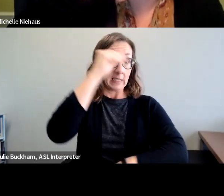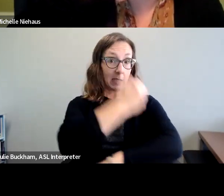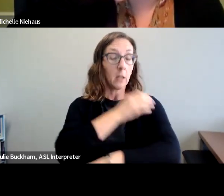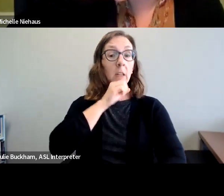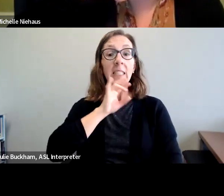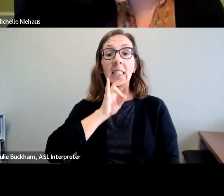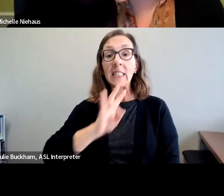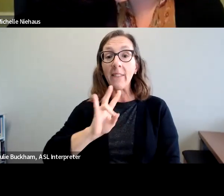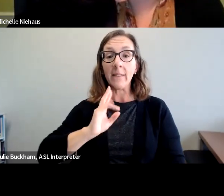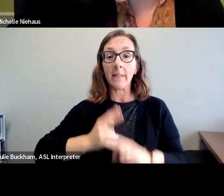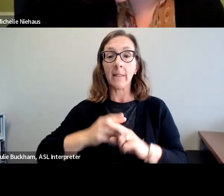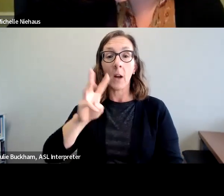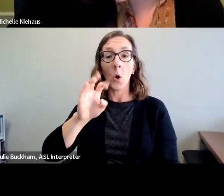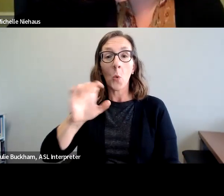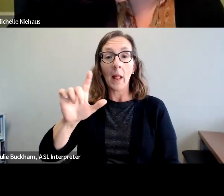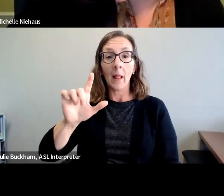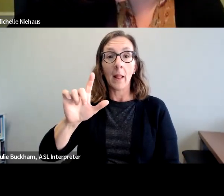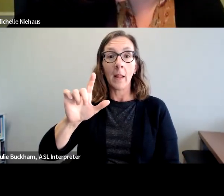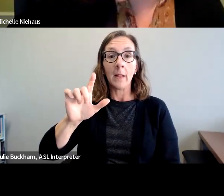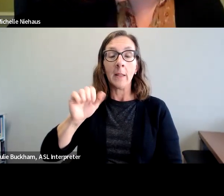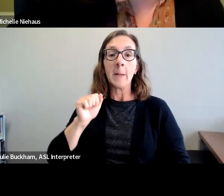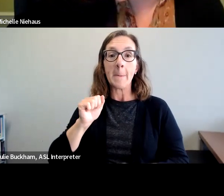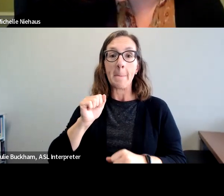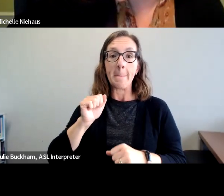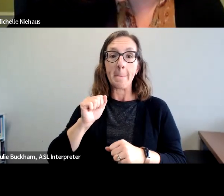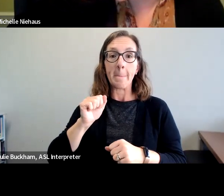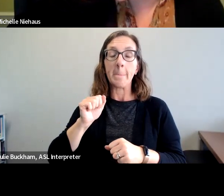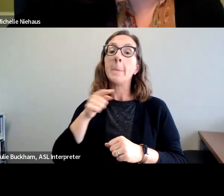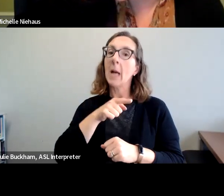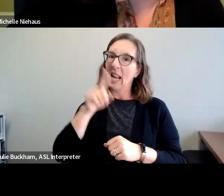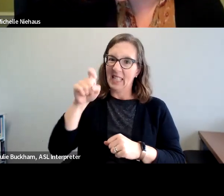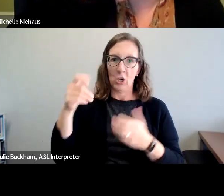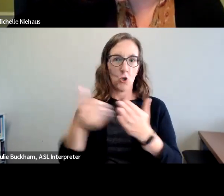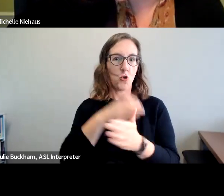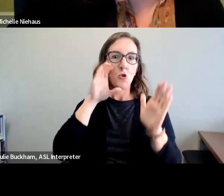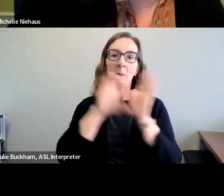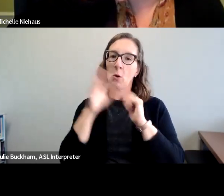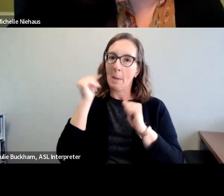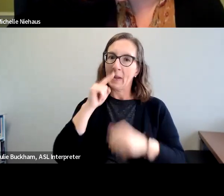I'm gonna have to get you a new picture, Dave, because he's growing fast.